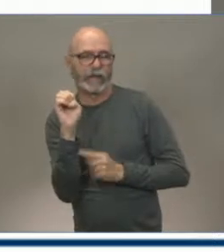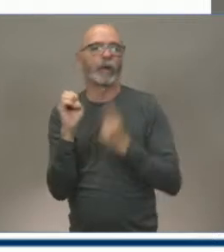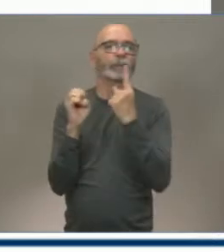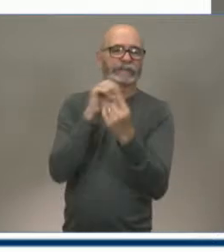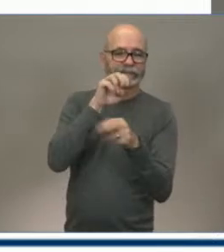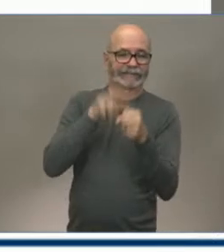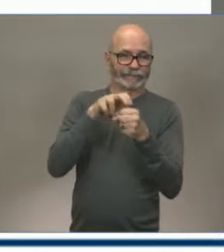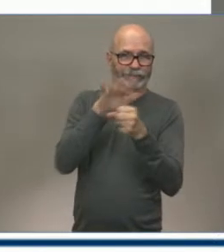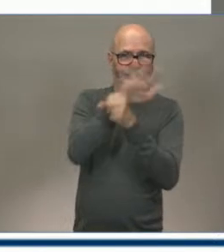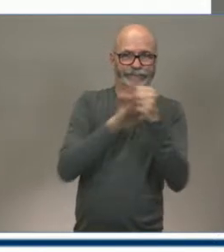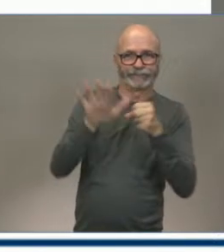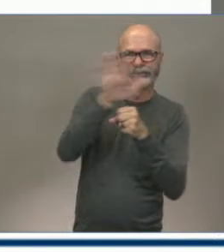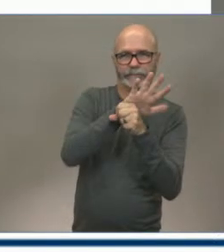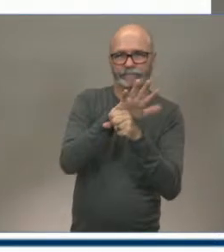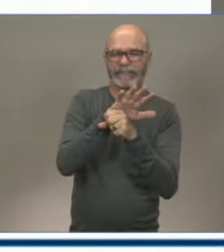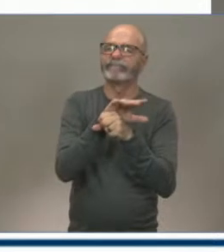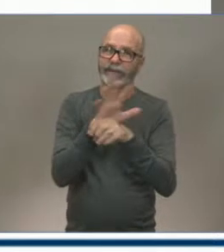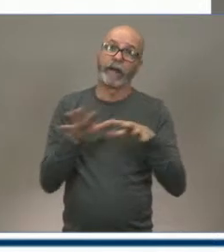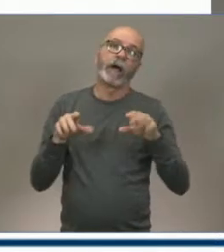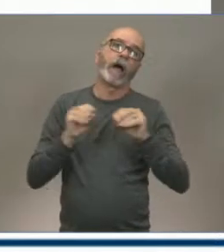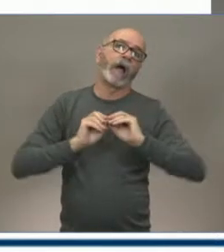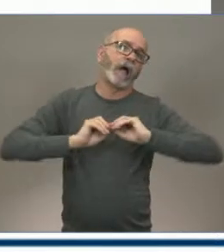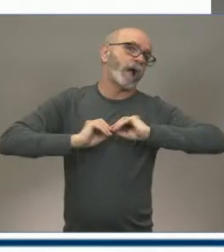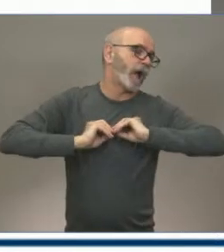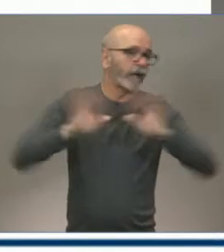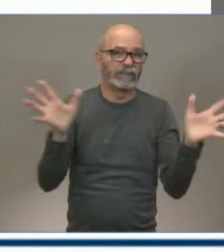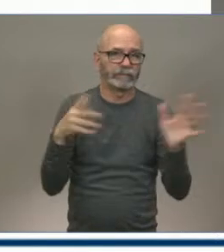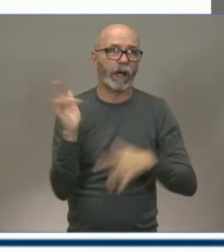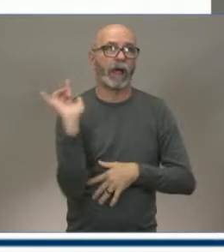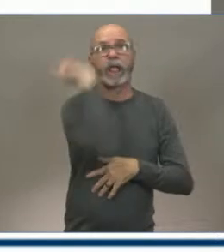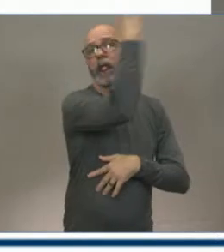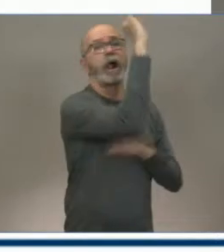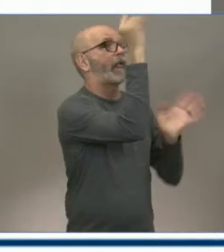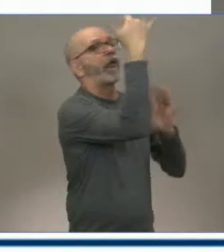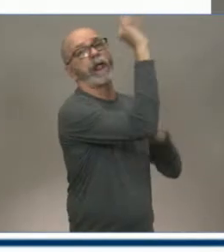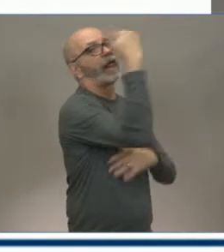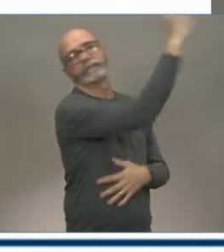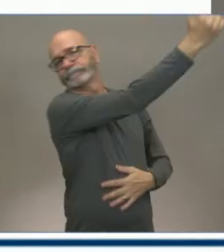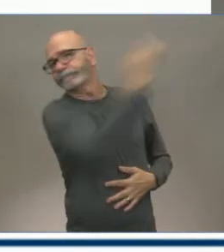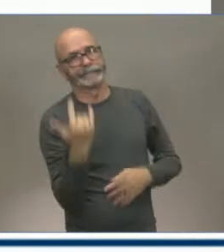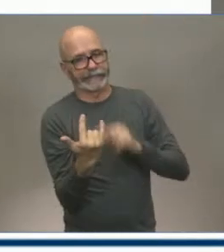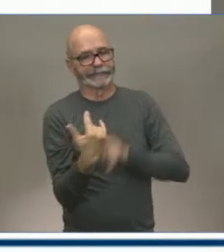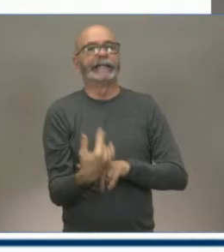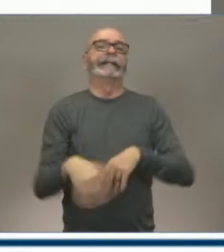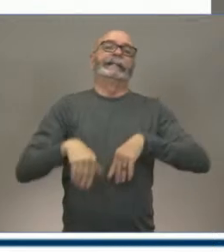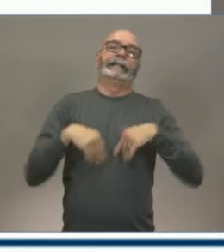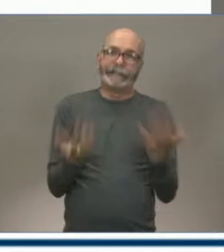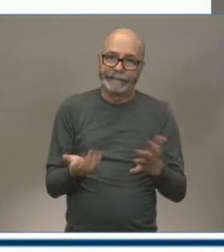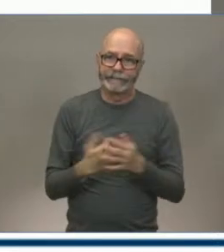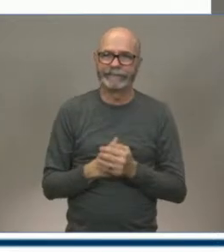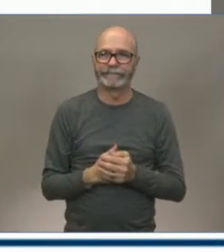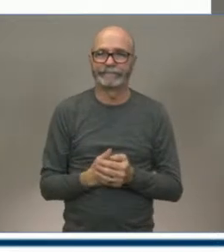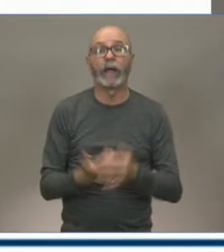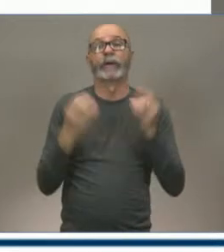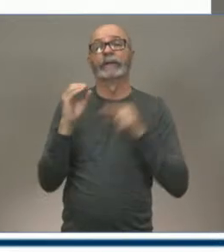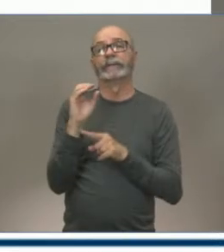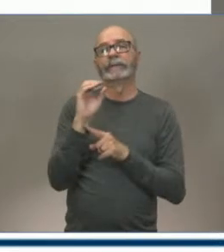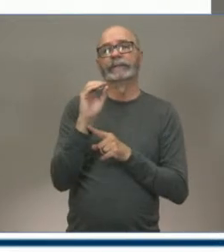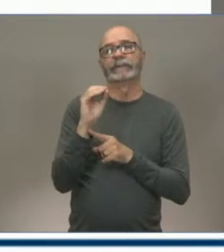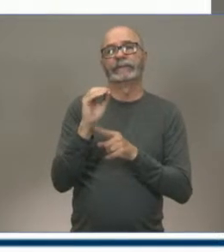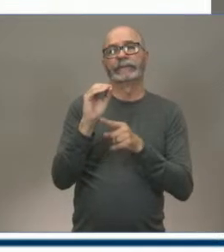connected to travel outside the province. Since October 1st, there have been 437 cases in total,